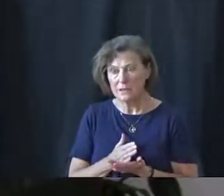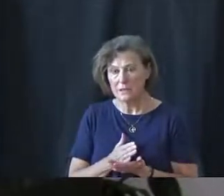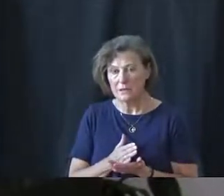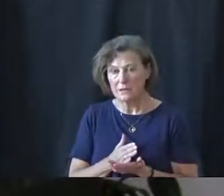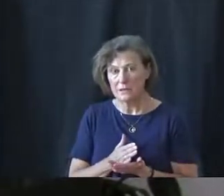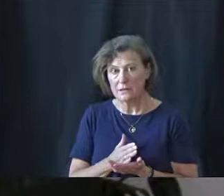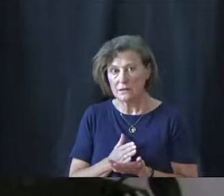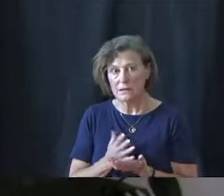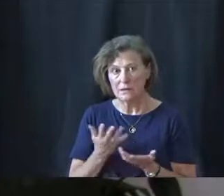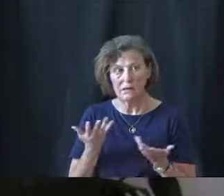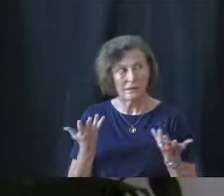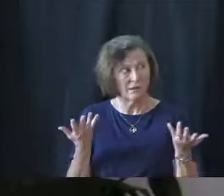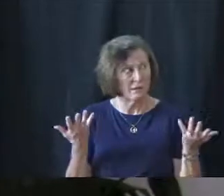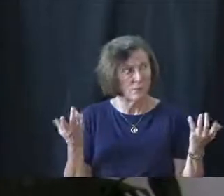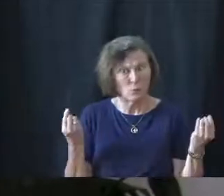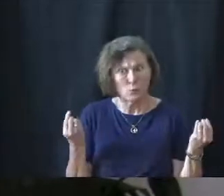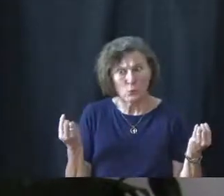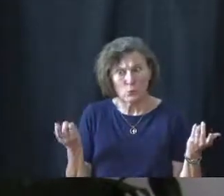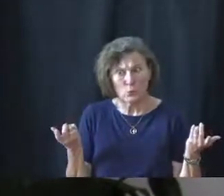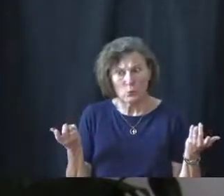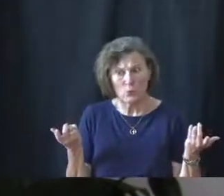I don't know what to do.